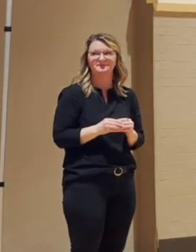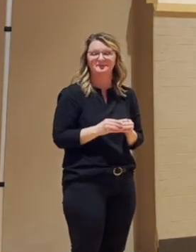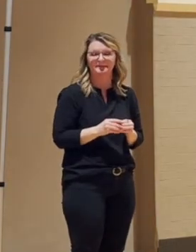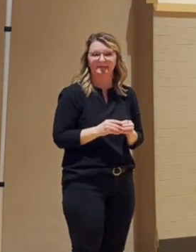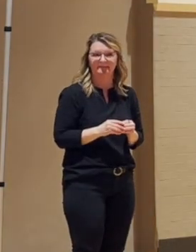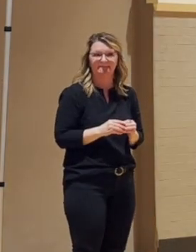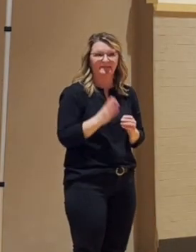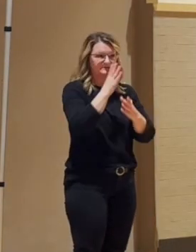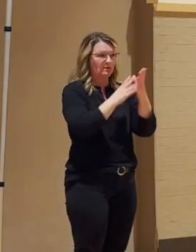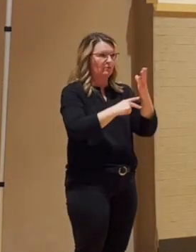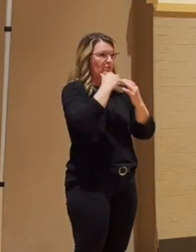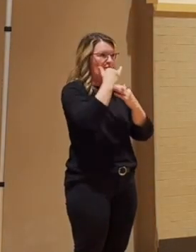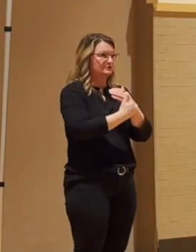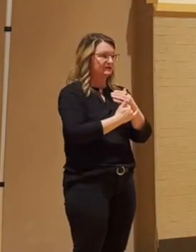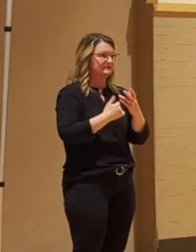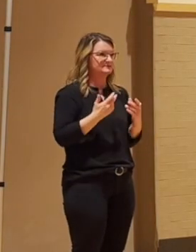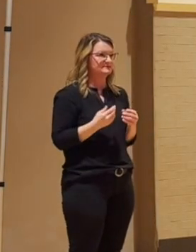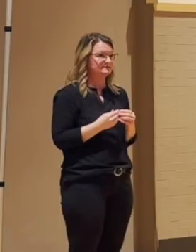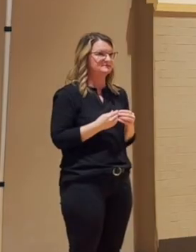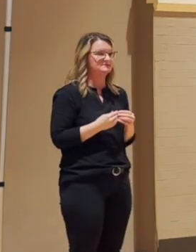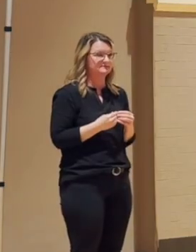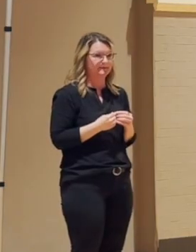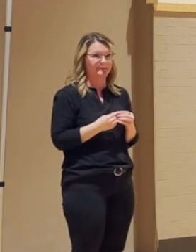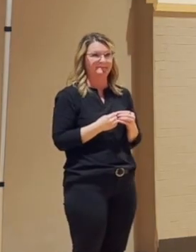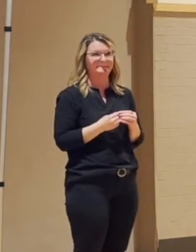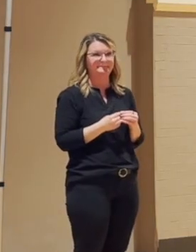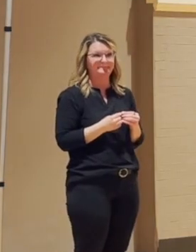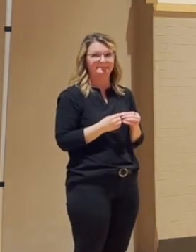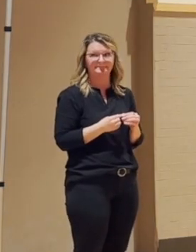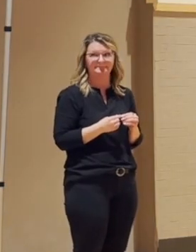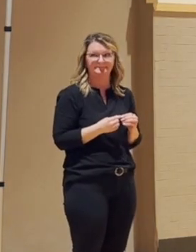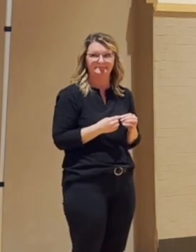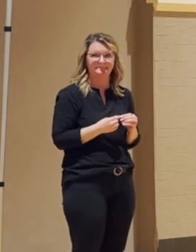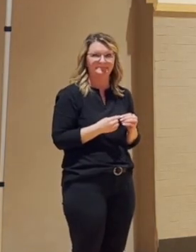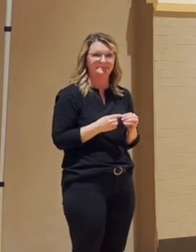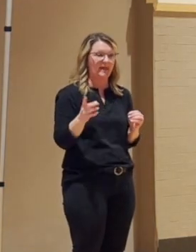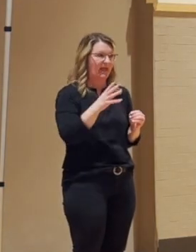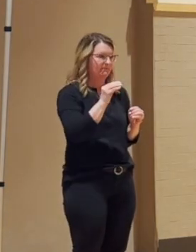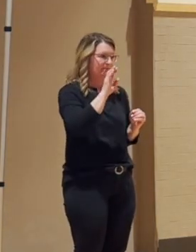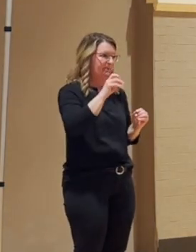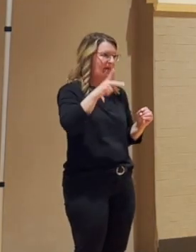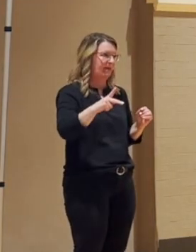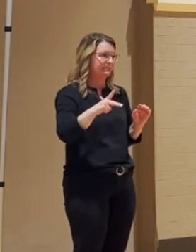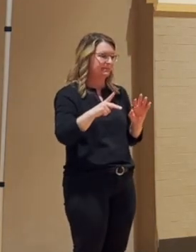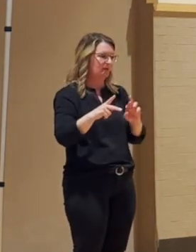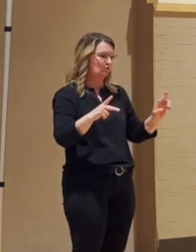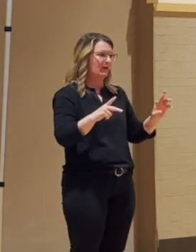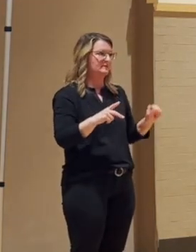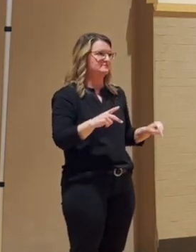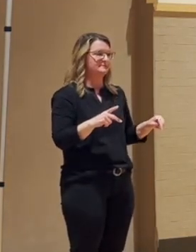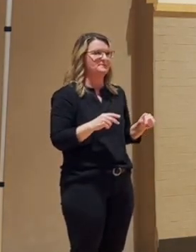is just some of our projects in the map here in the bottom right